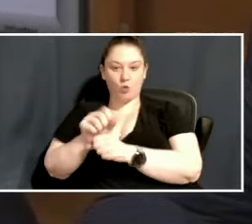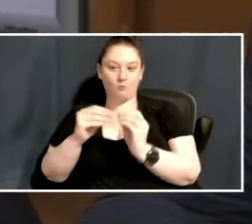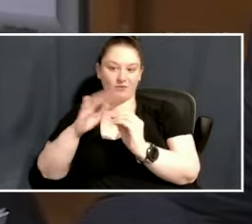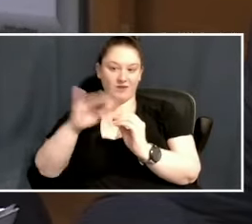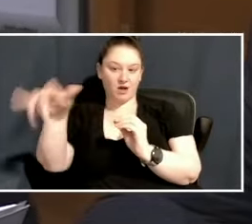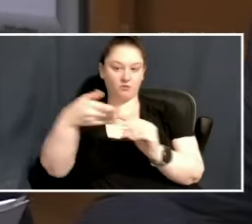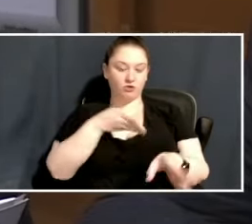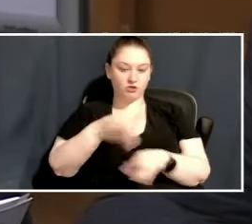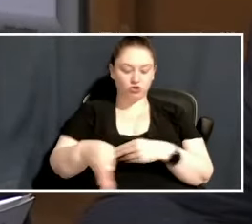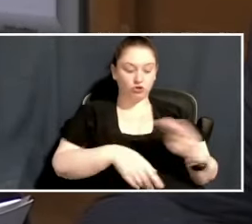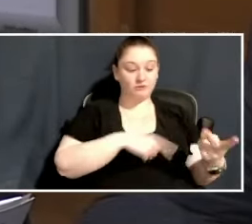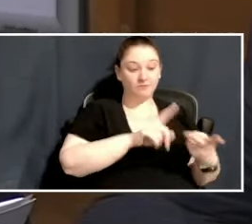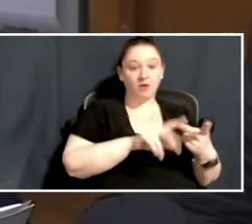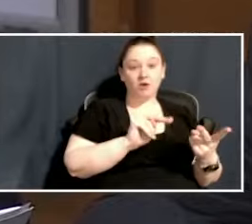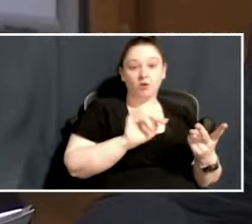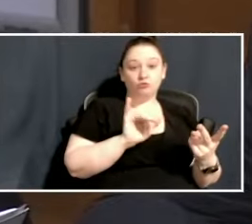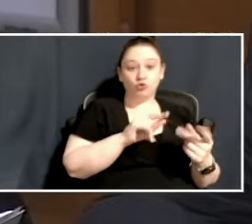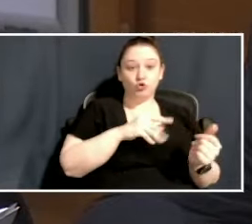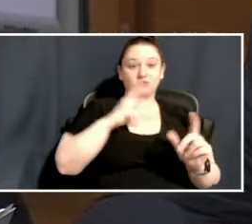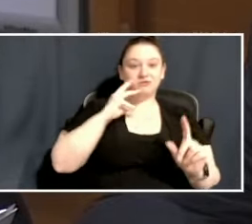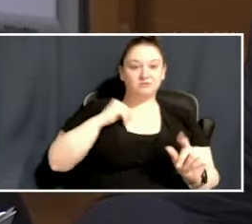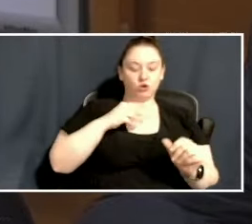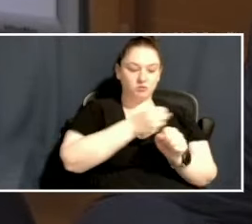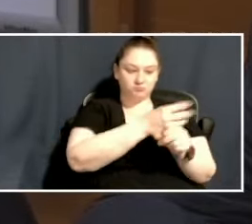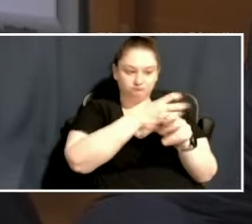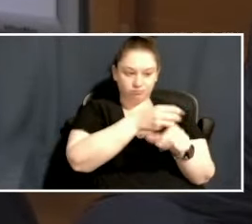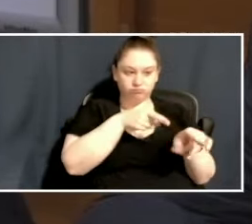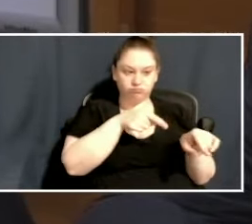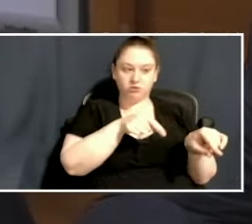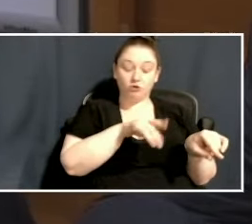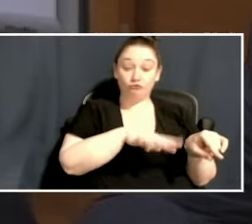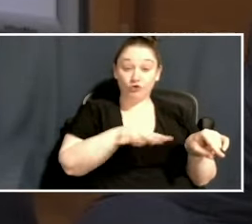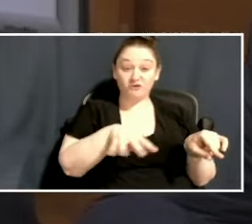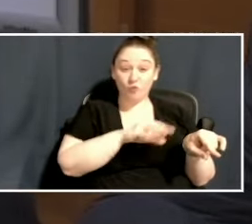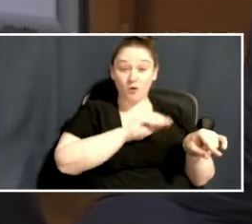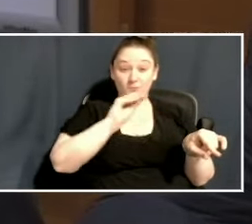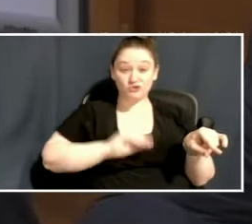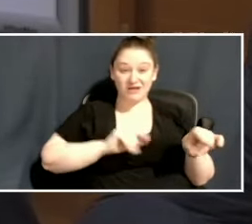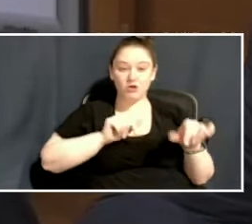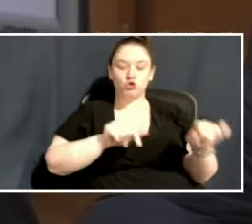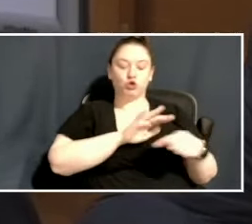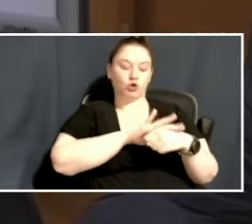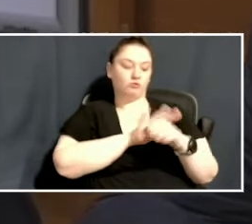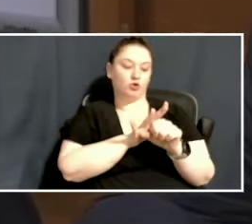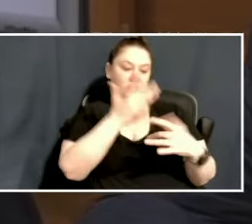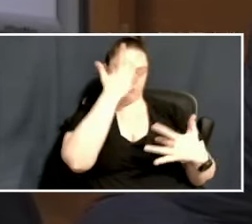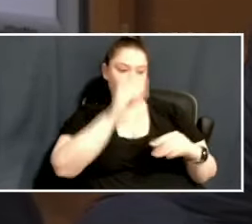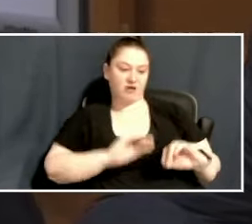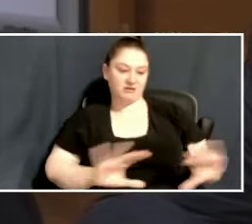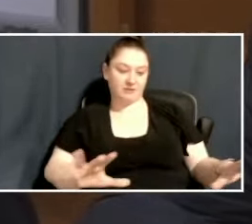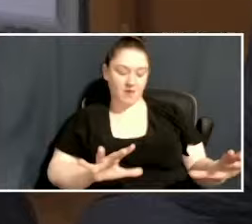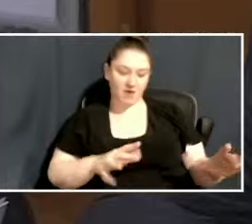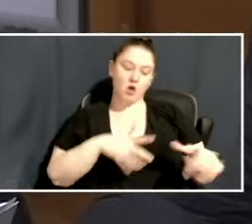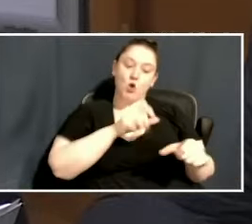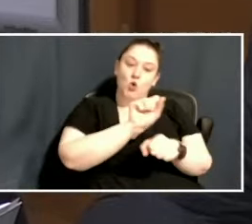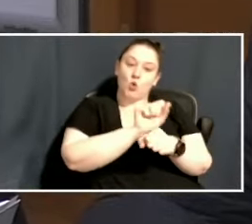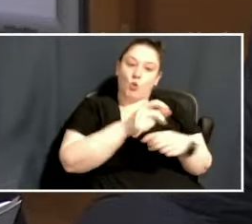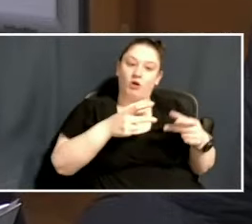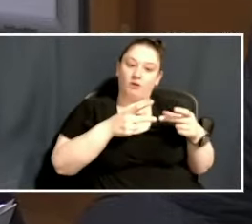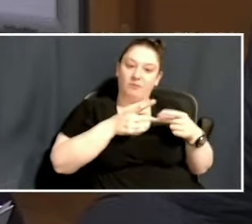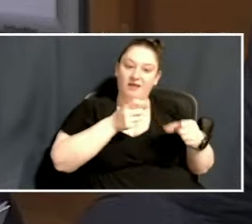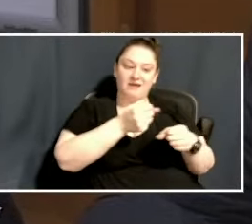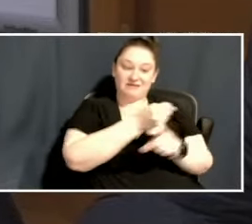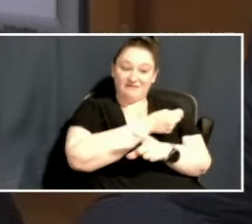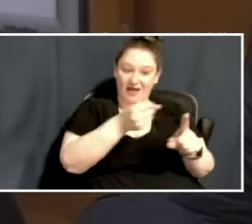verbal abuse during the COVID-19 pandemic. This workplace violence has a lot of consequences on them, on our patients, on our